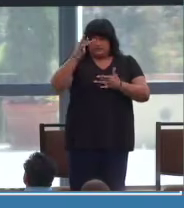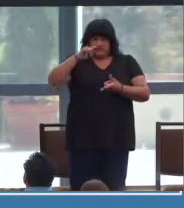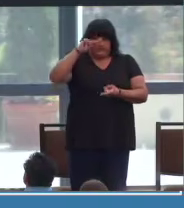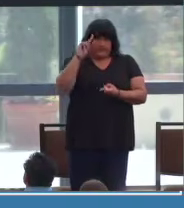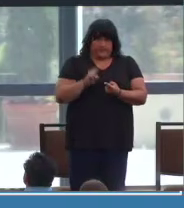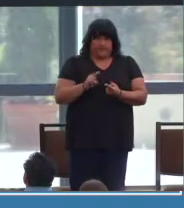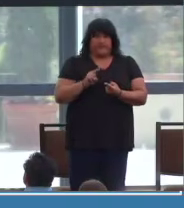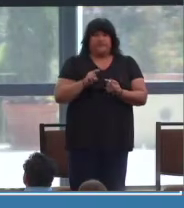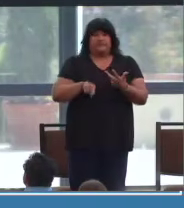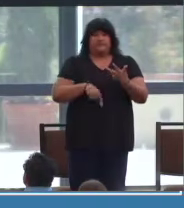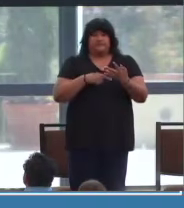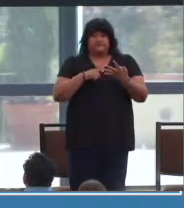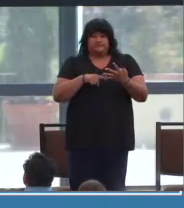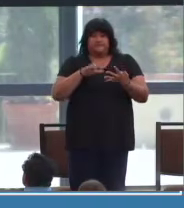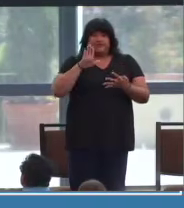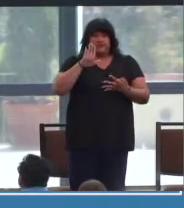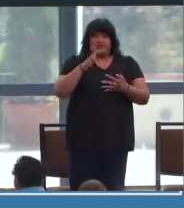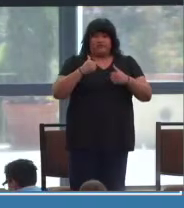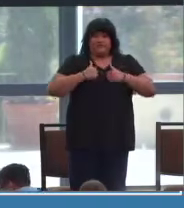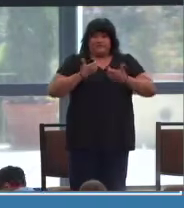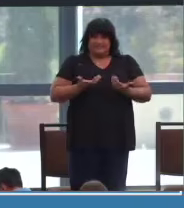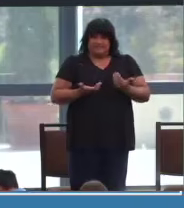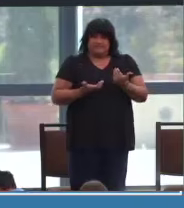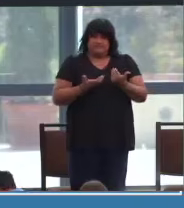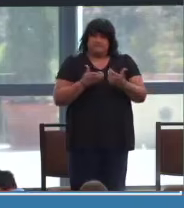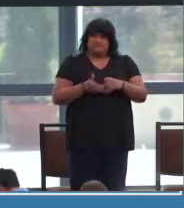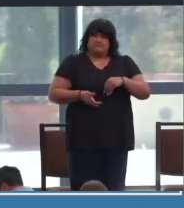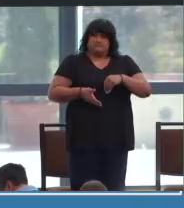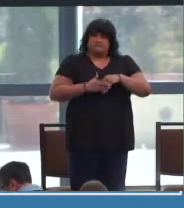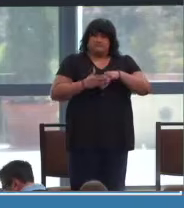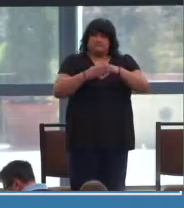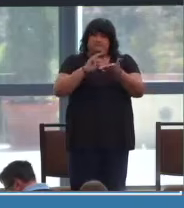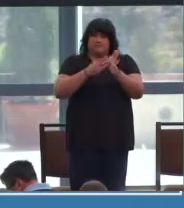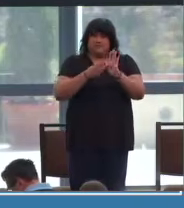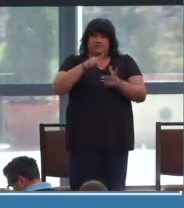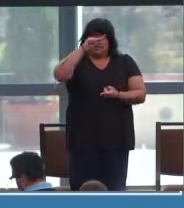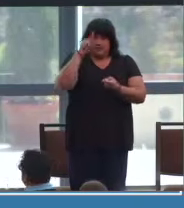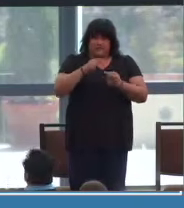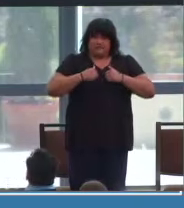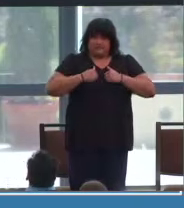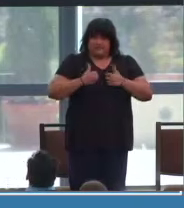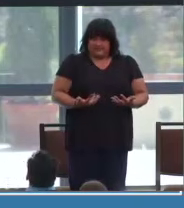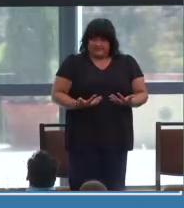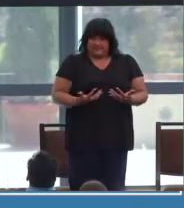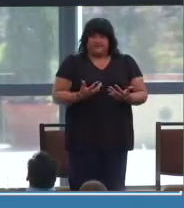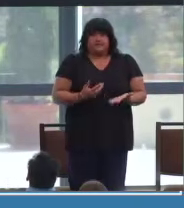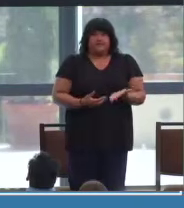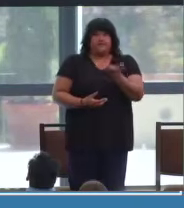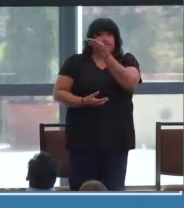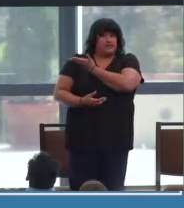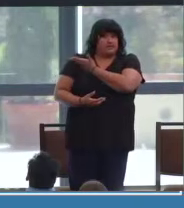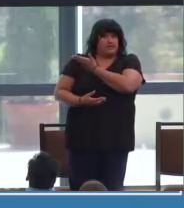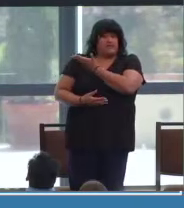decreased. And their fatigue improved. So they were less fatigued over time. And here we're showing the